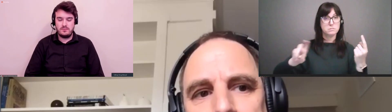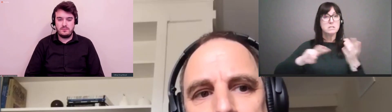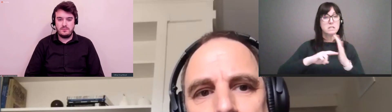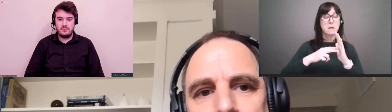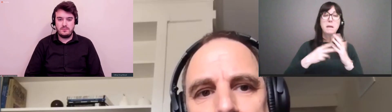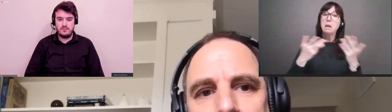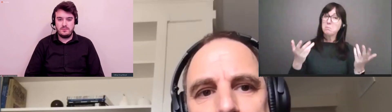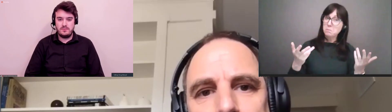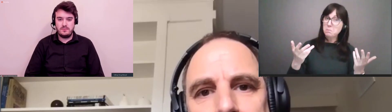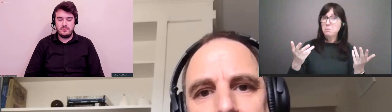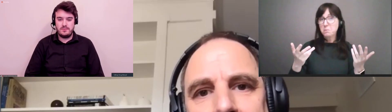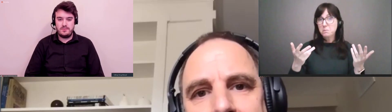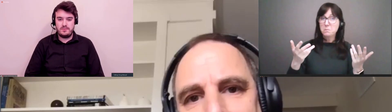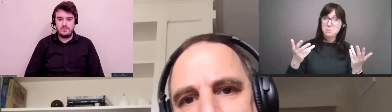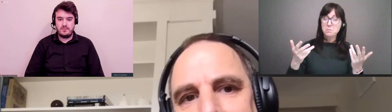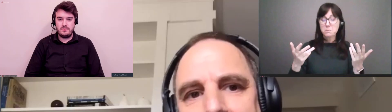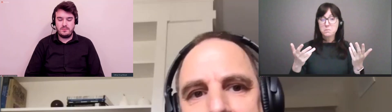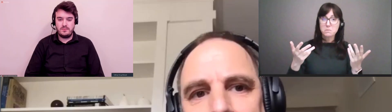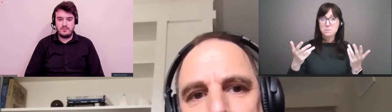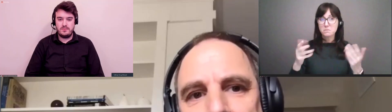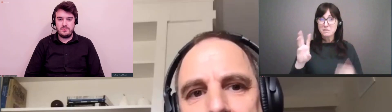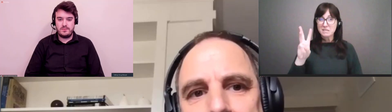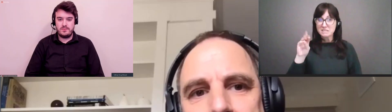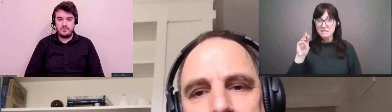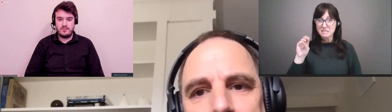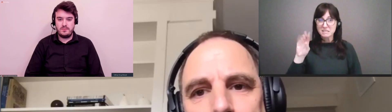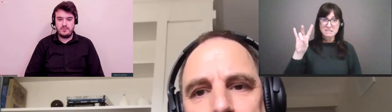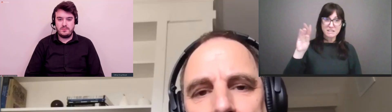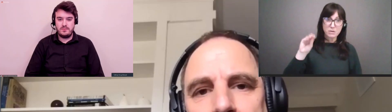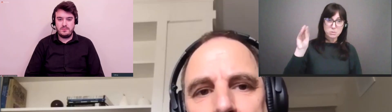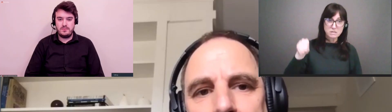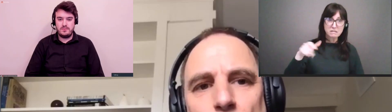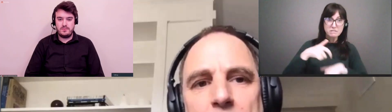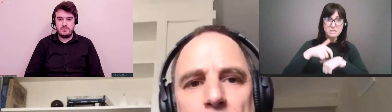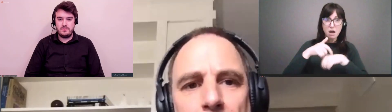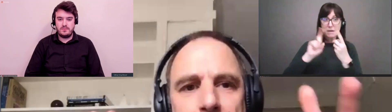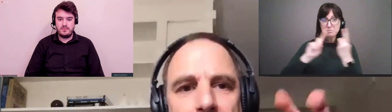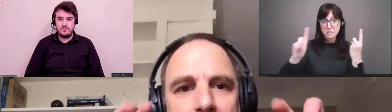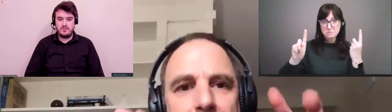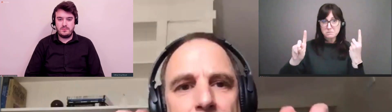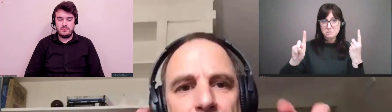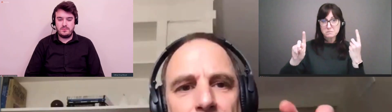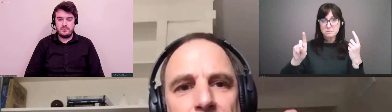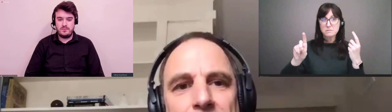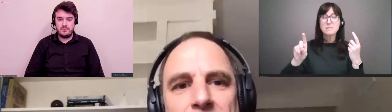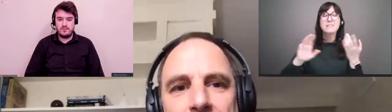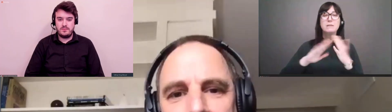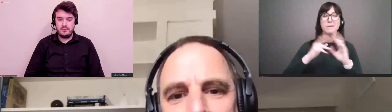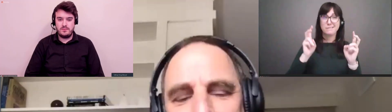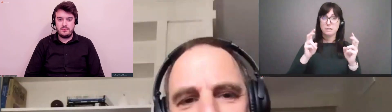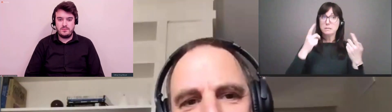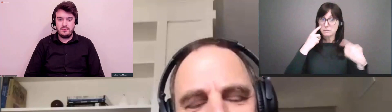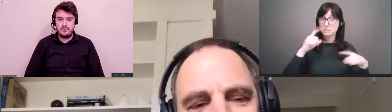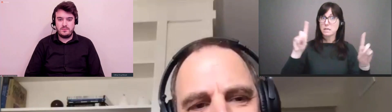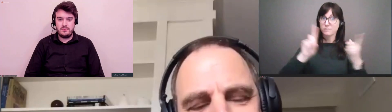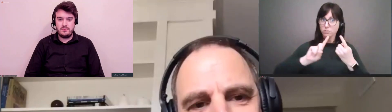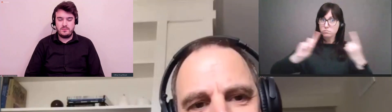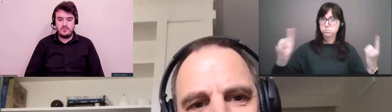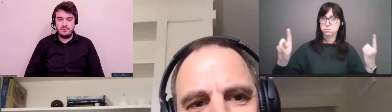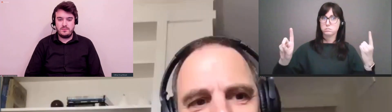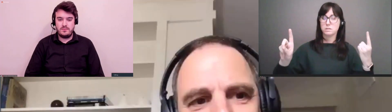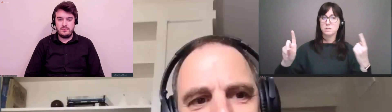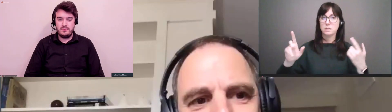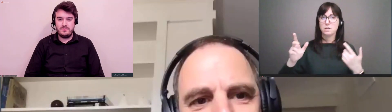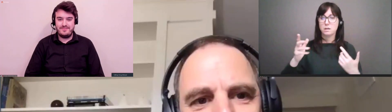point. Like 60, 70%, what I would call effective social distancing. And you guys are I look